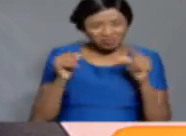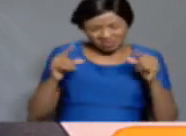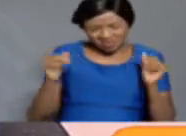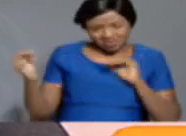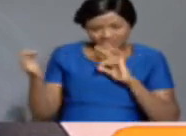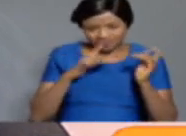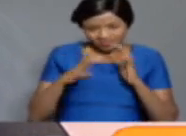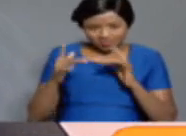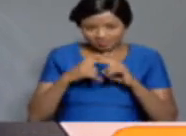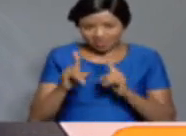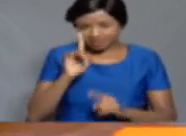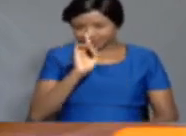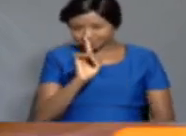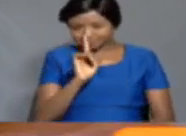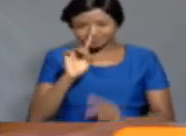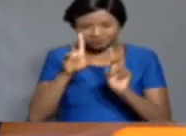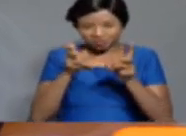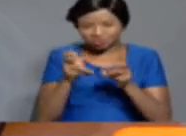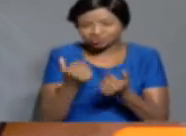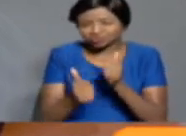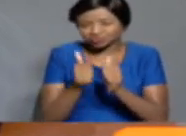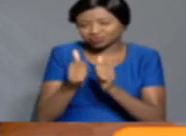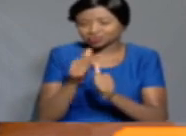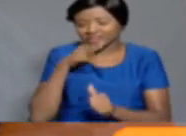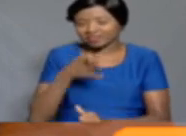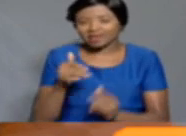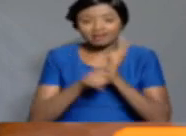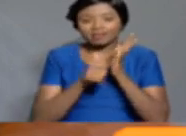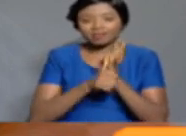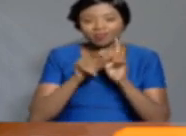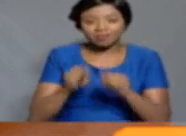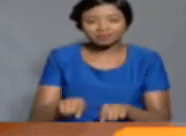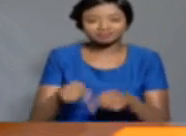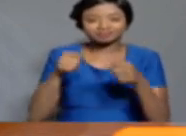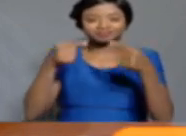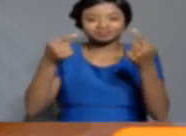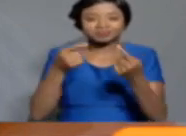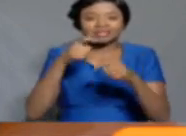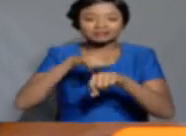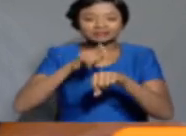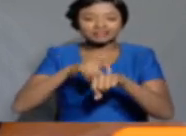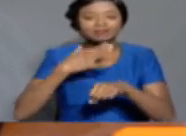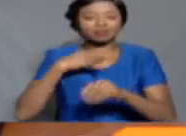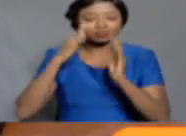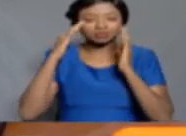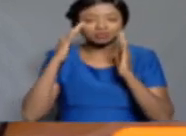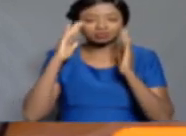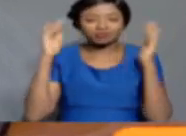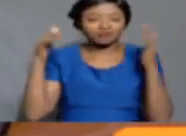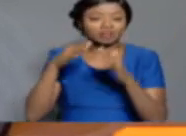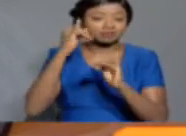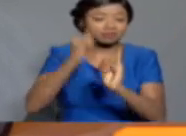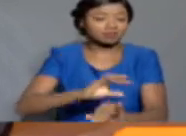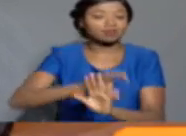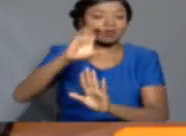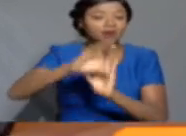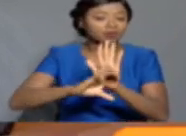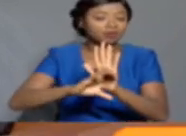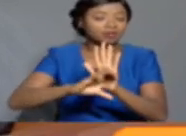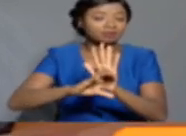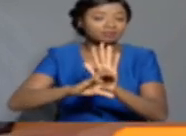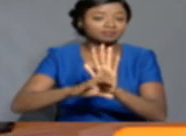the issues in dispute with respect to the new curriculum? You know,